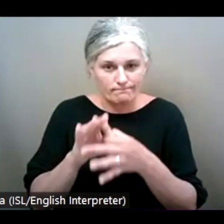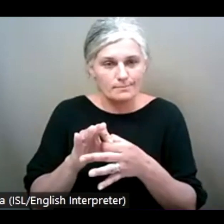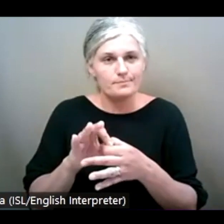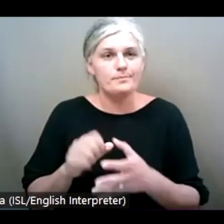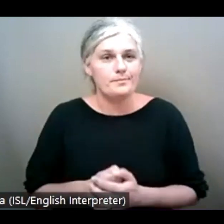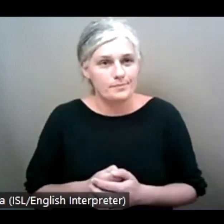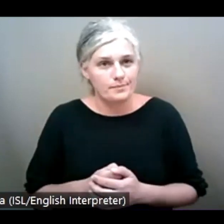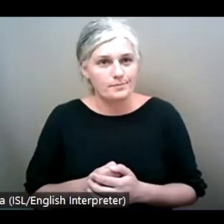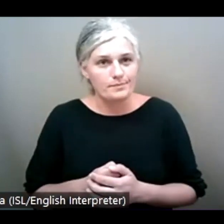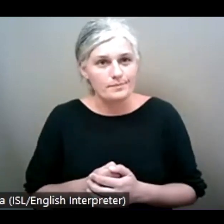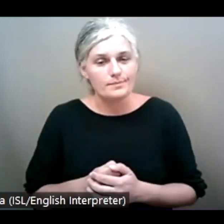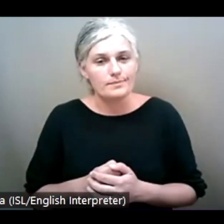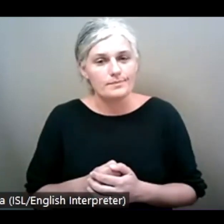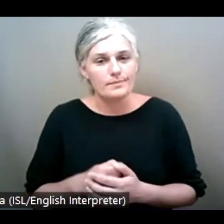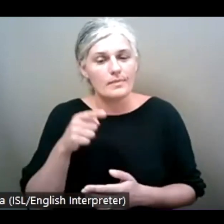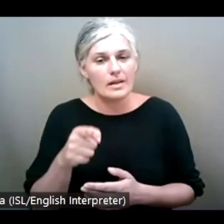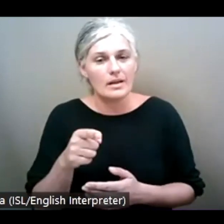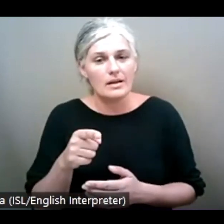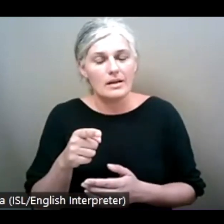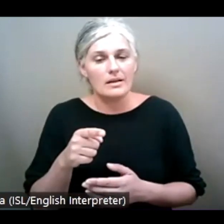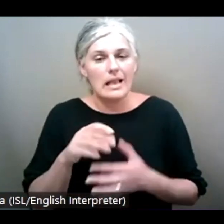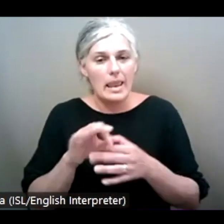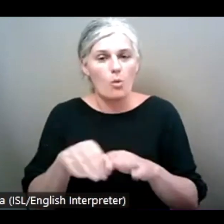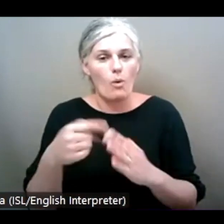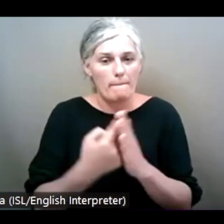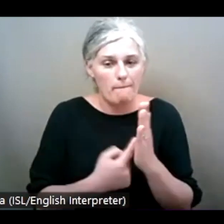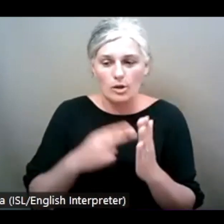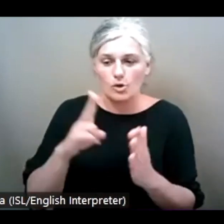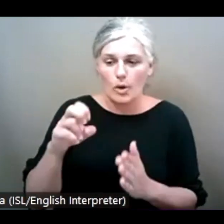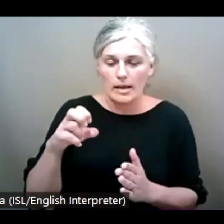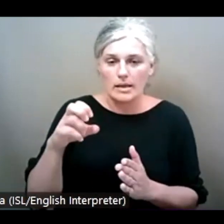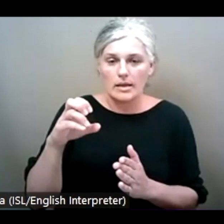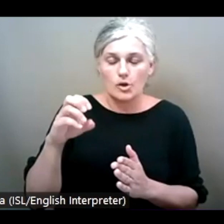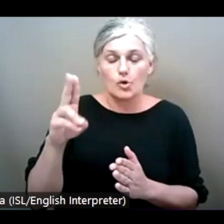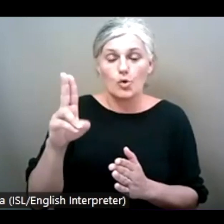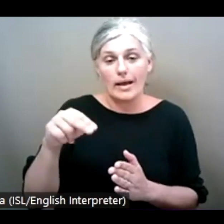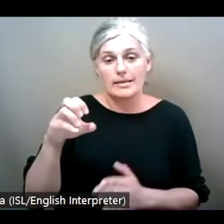it's a backbone of the UNCRPD. It does actually